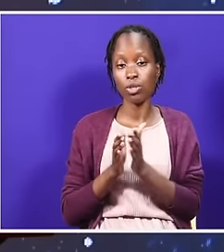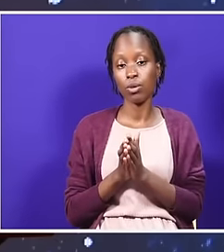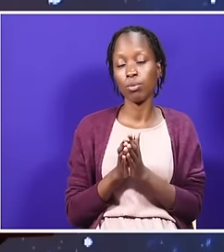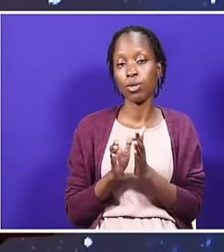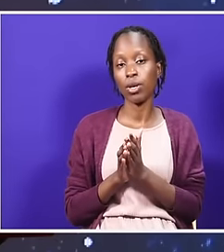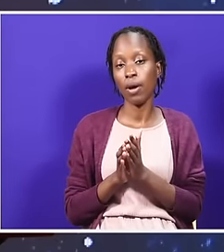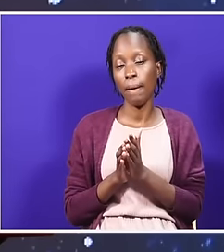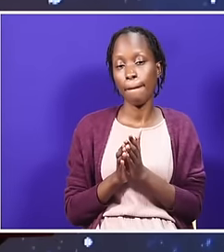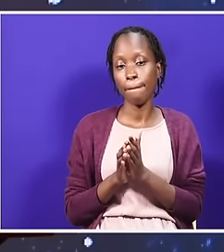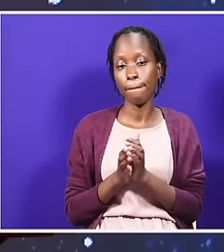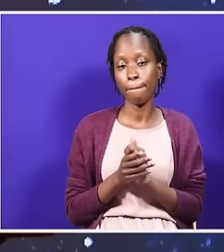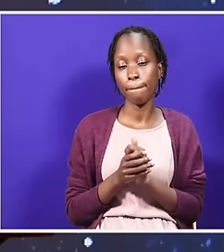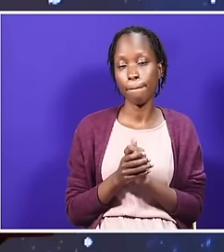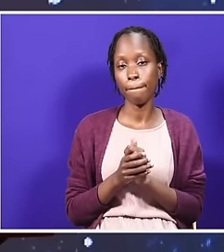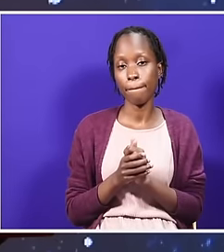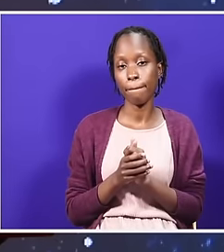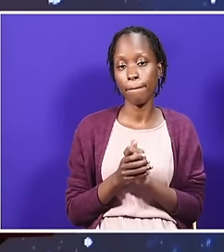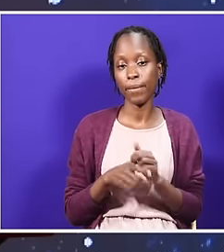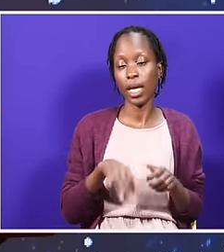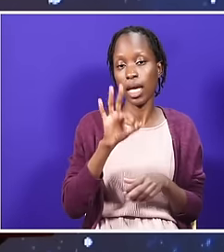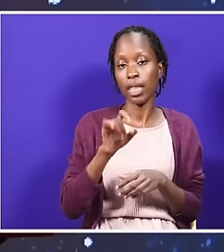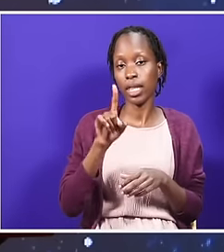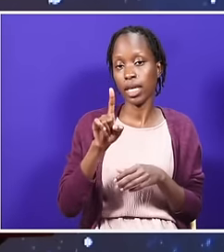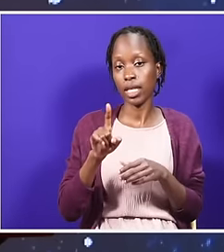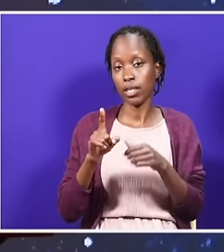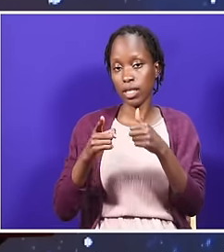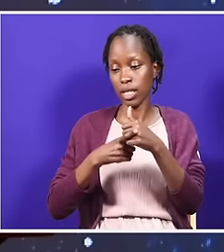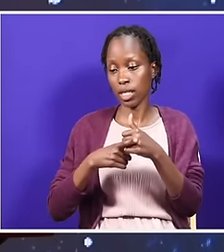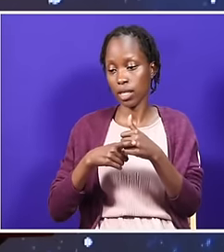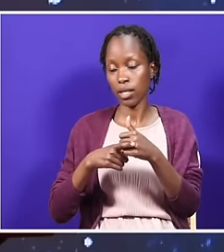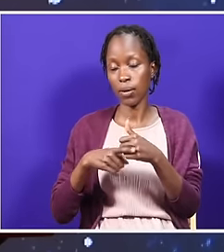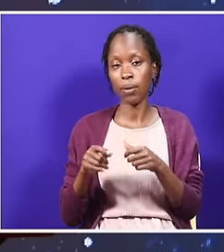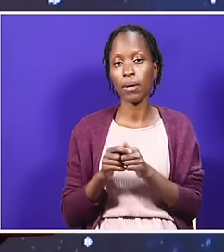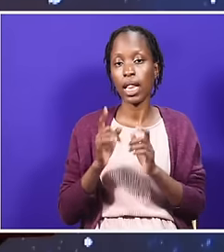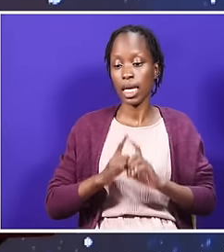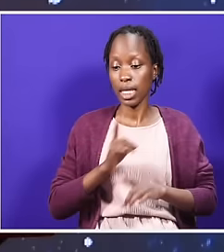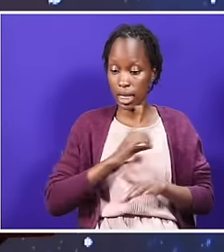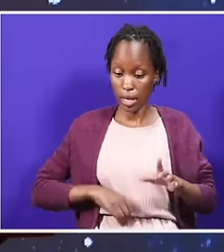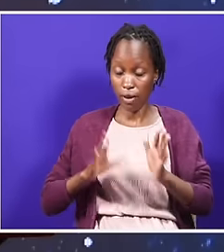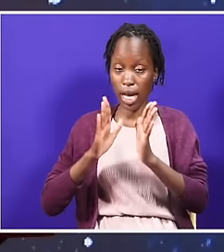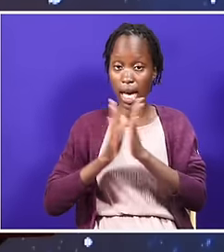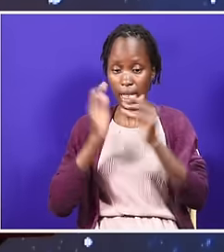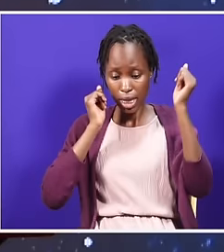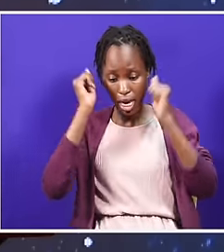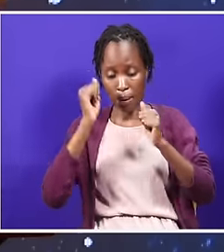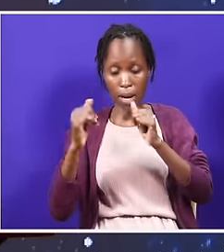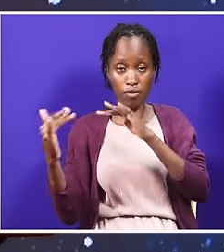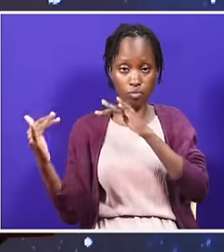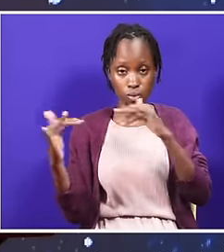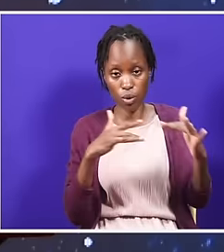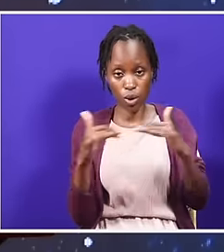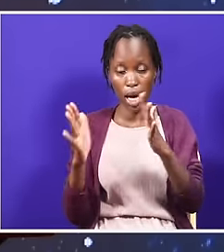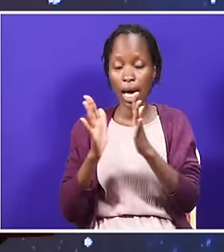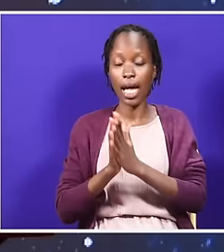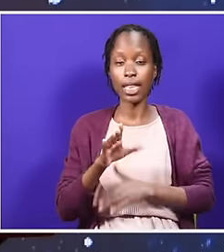6. Not a pleasant story. David and his men are off fighting, and they are taking